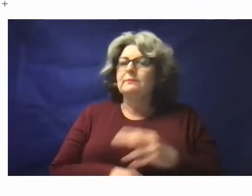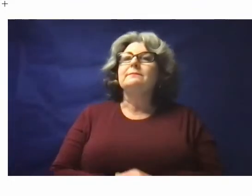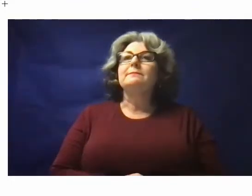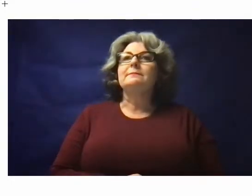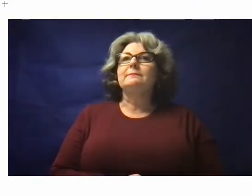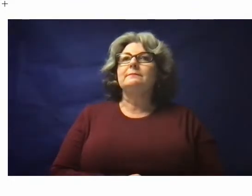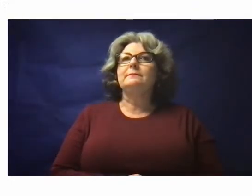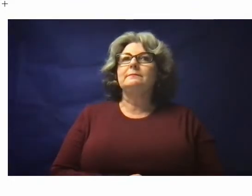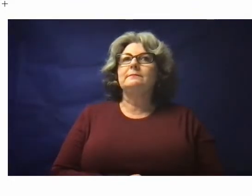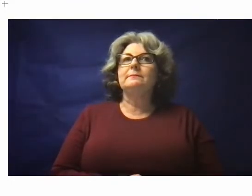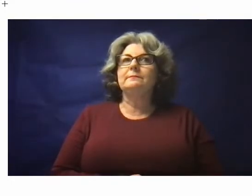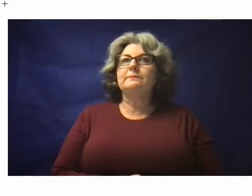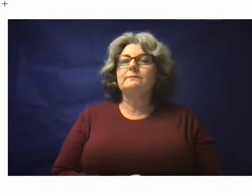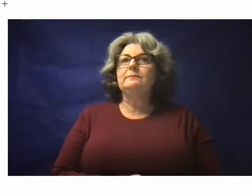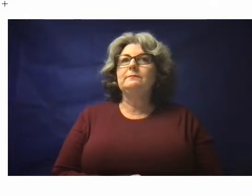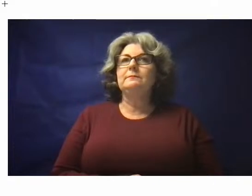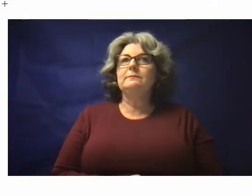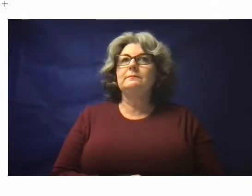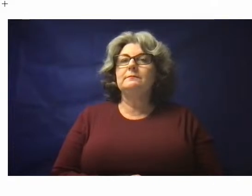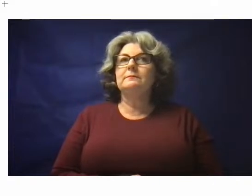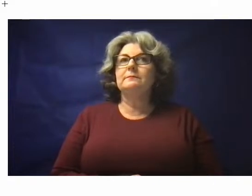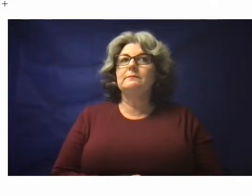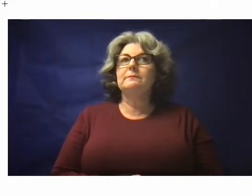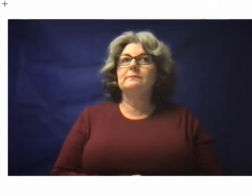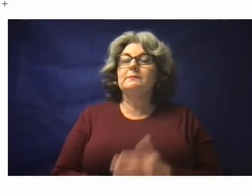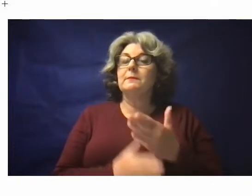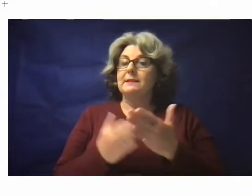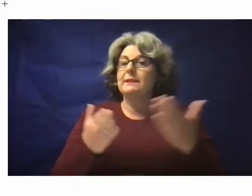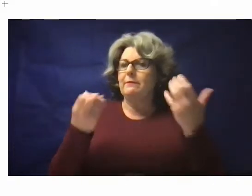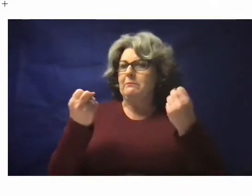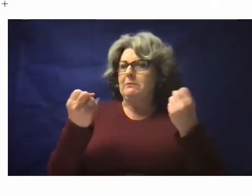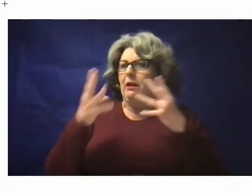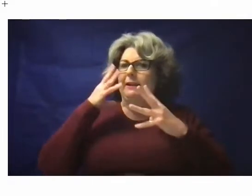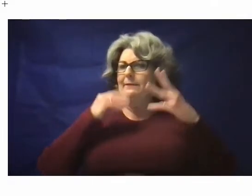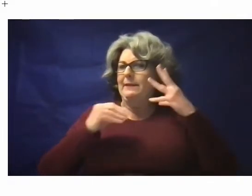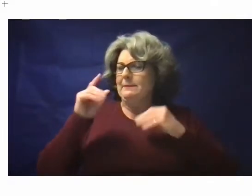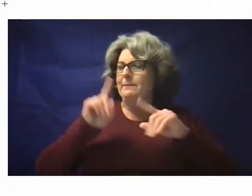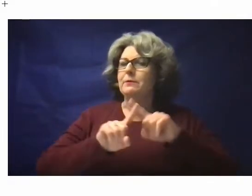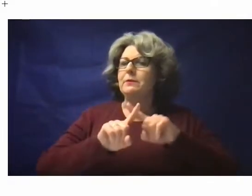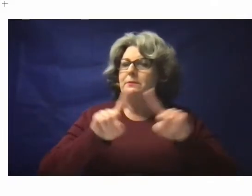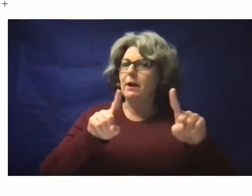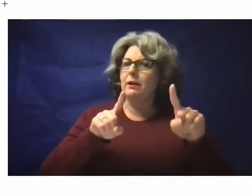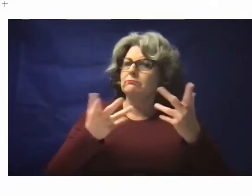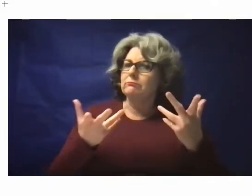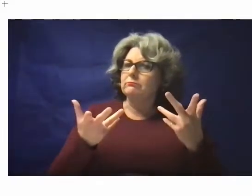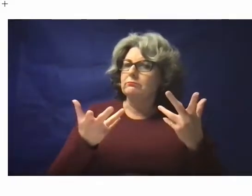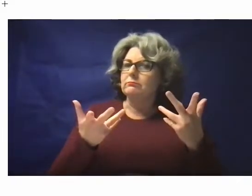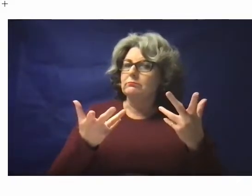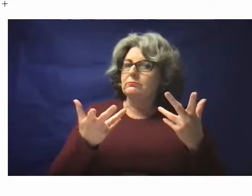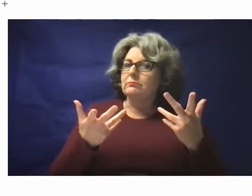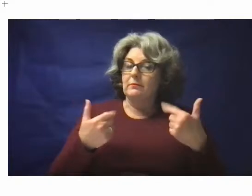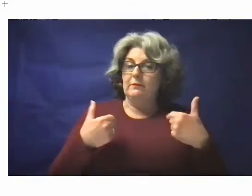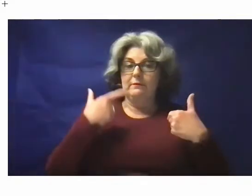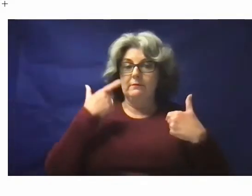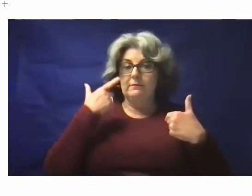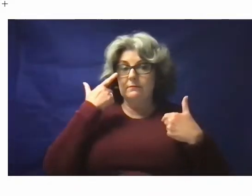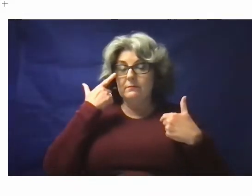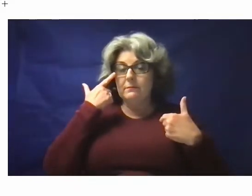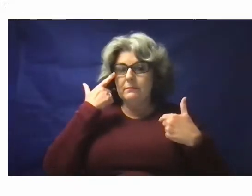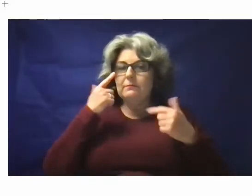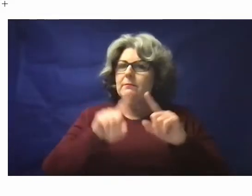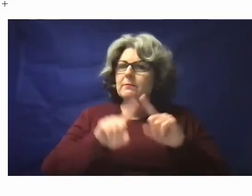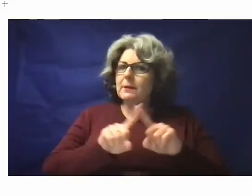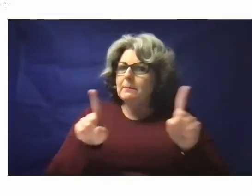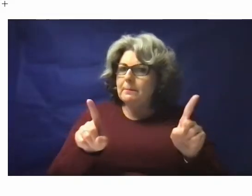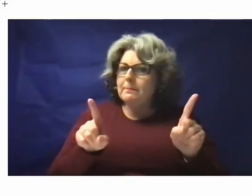have. Like you could go on and on, I'm sure, for some of you, because, you know, but not for me. But